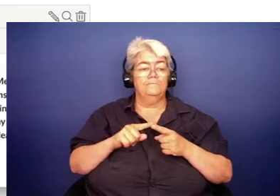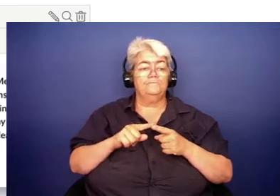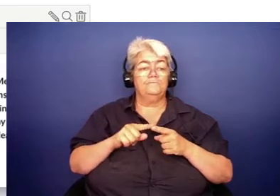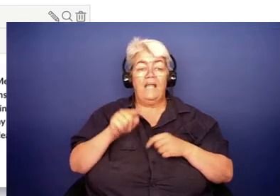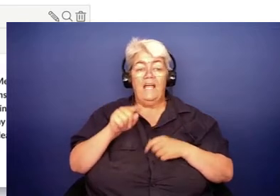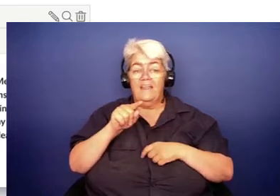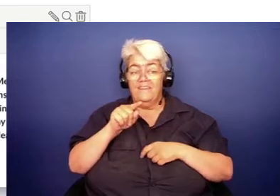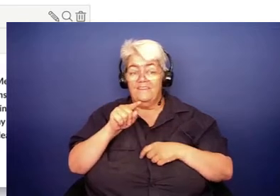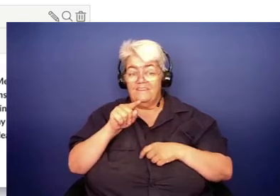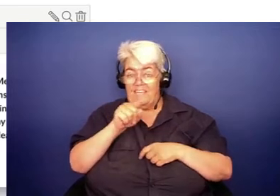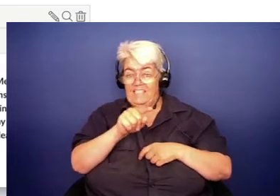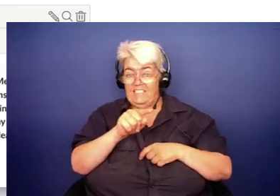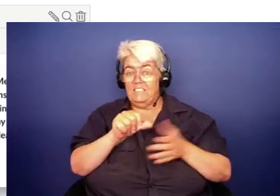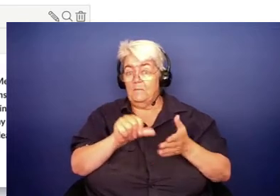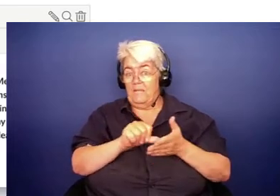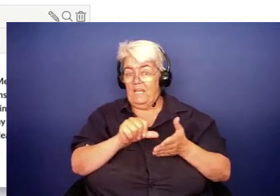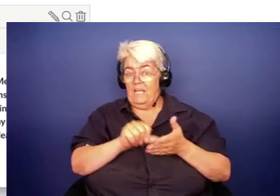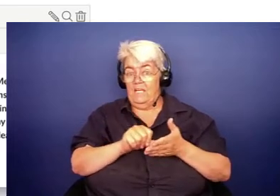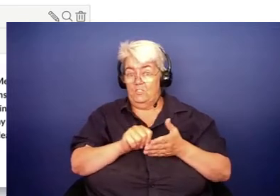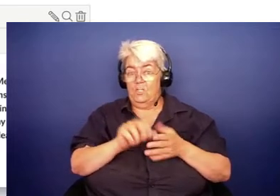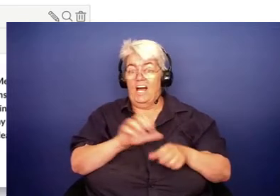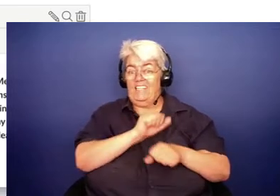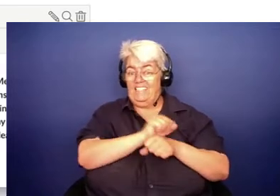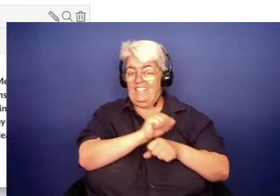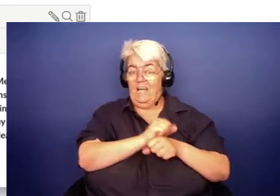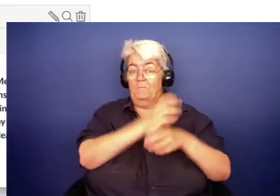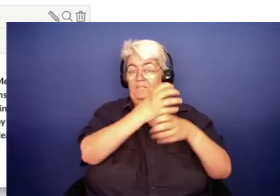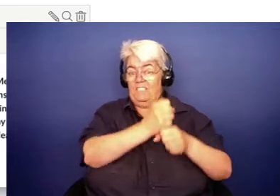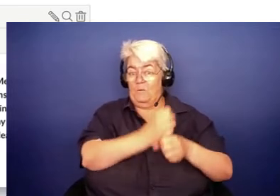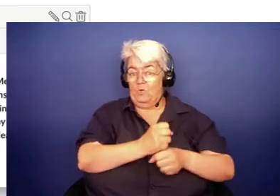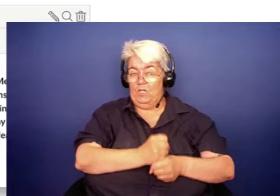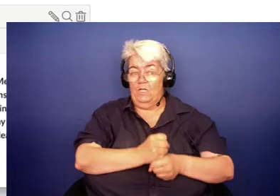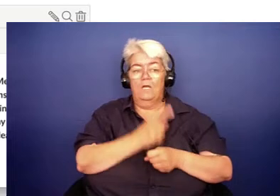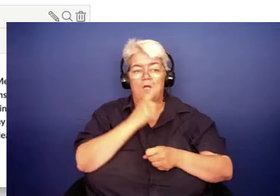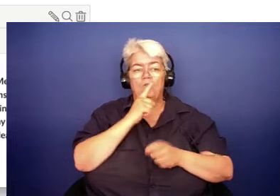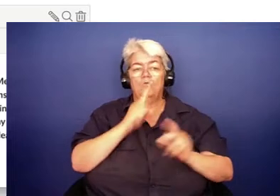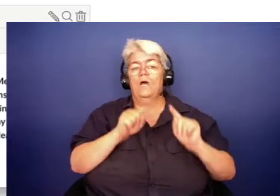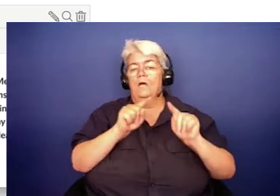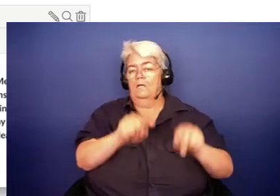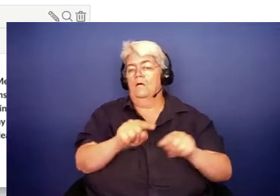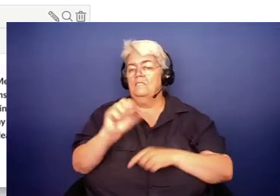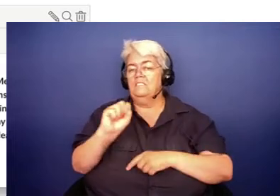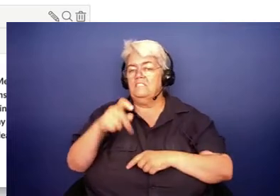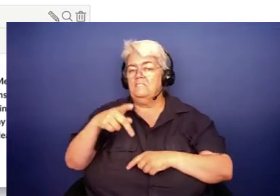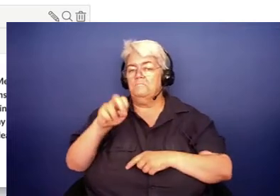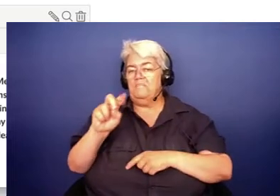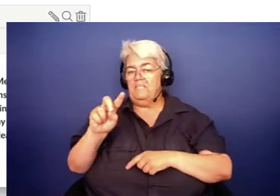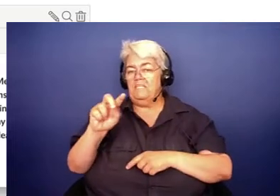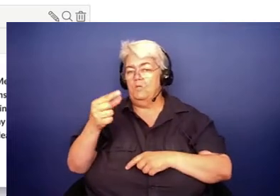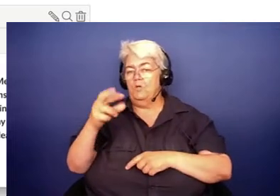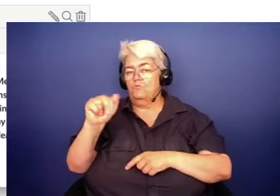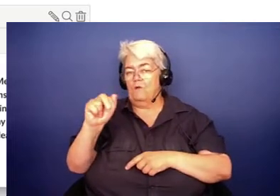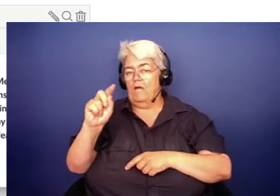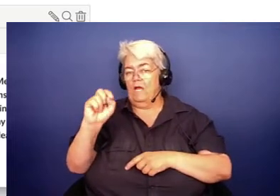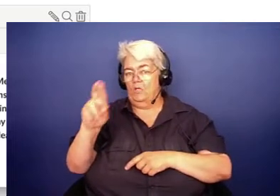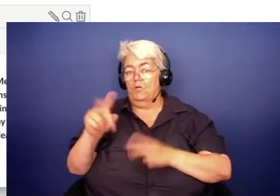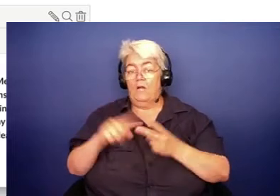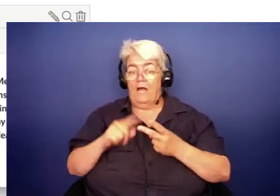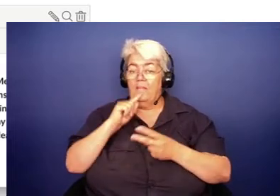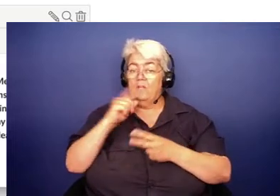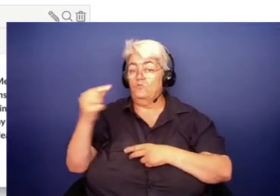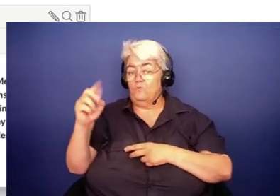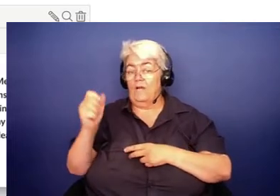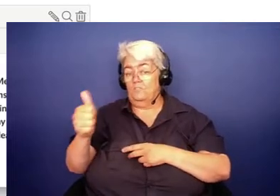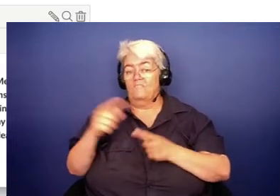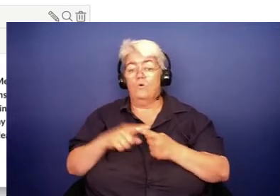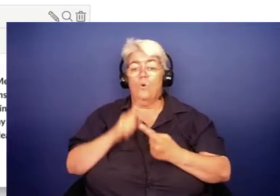from this page when you go into grade that you'll be able to access SpeedGrader and do the grading online, or